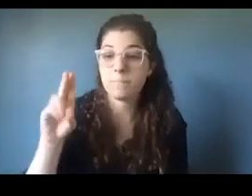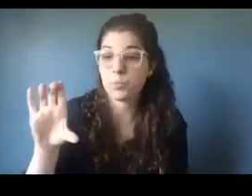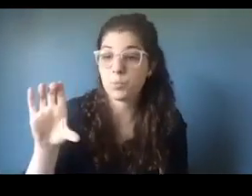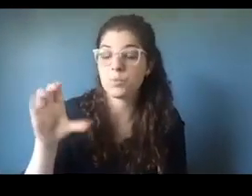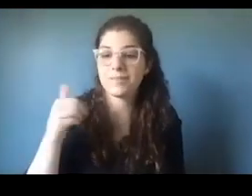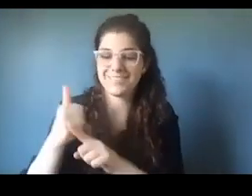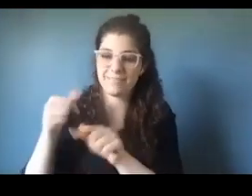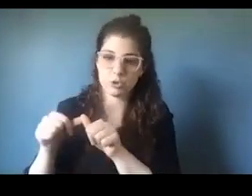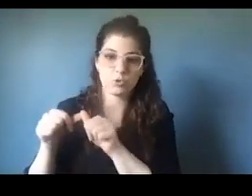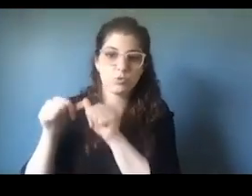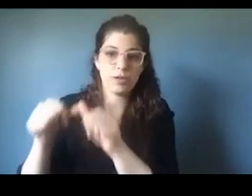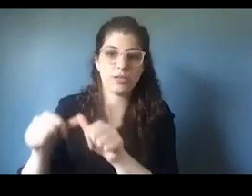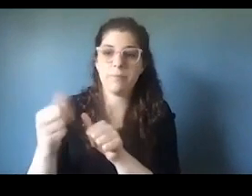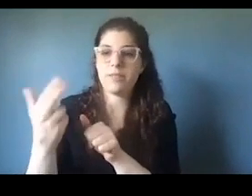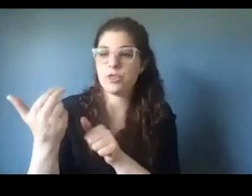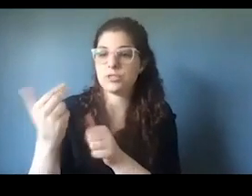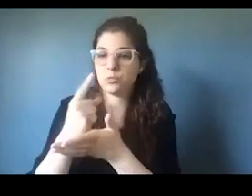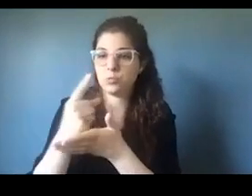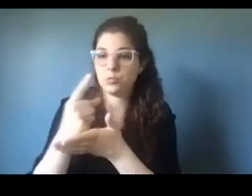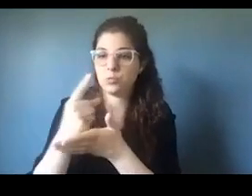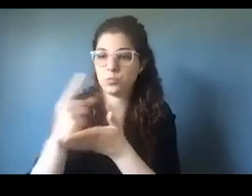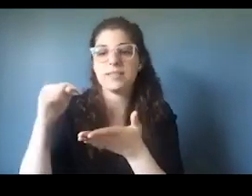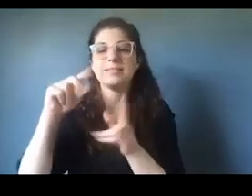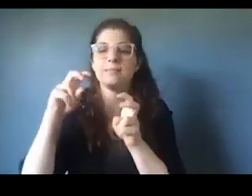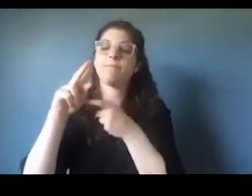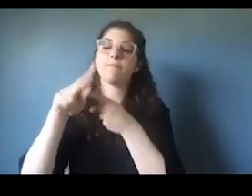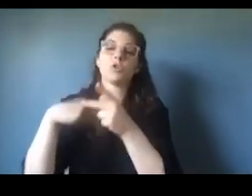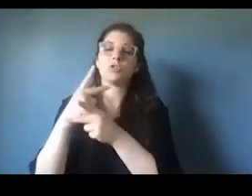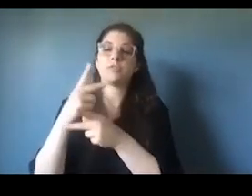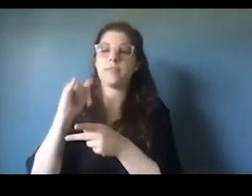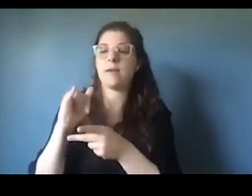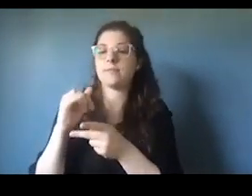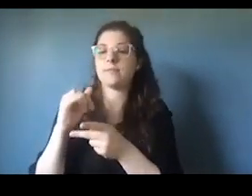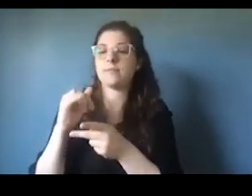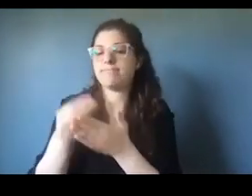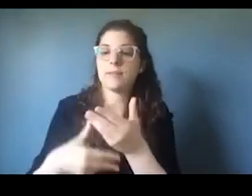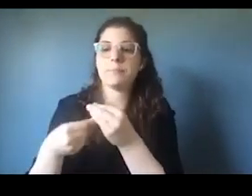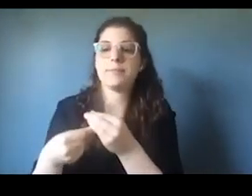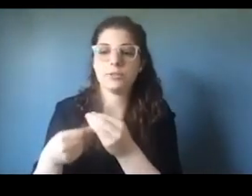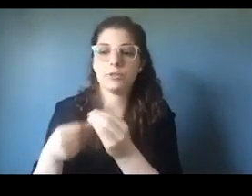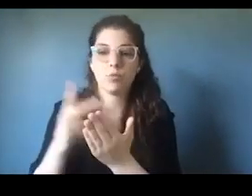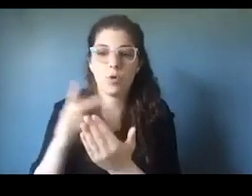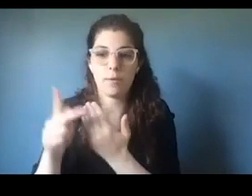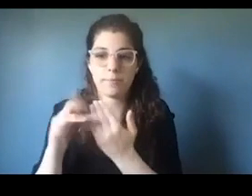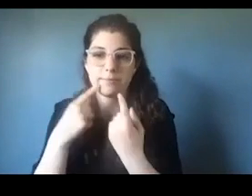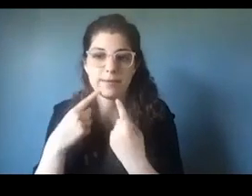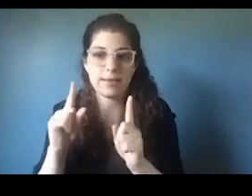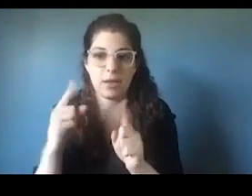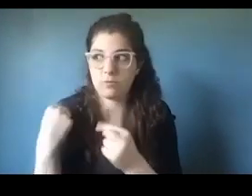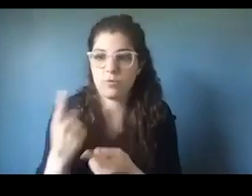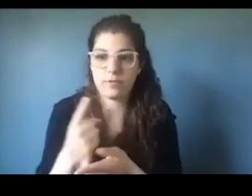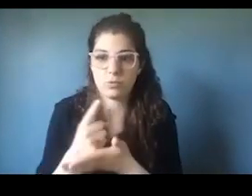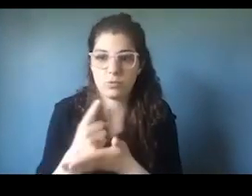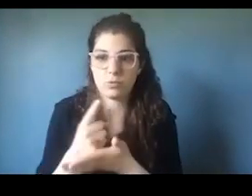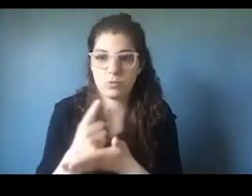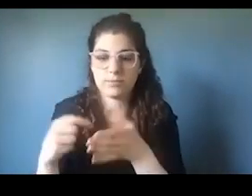by 13 weeks. So this is a version of the emergency unemployment compensation program that's been announced in previous weeks. Okay, so this